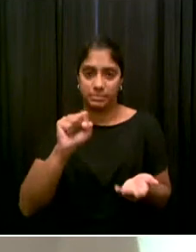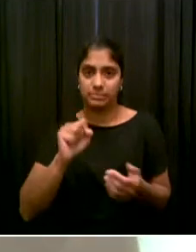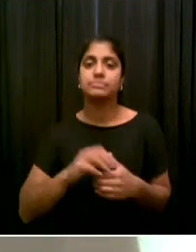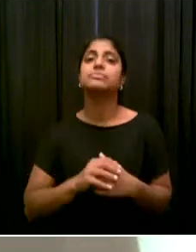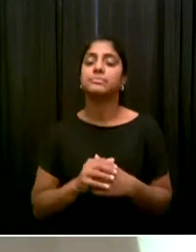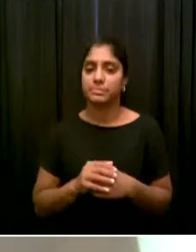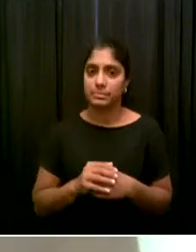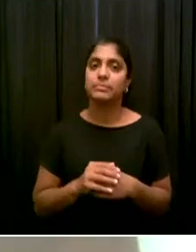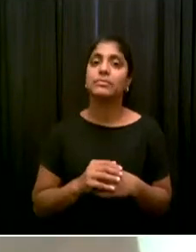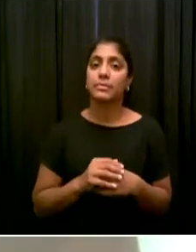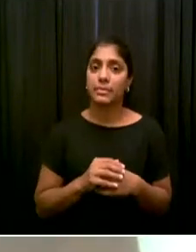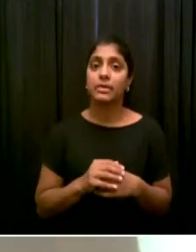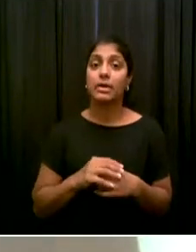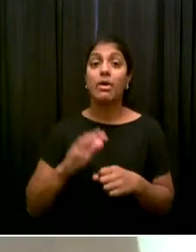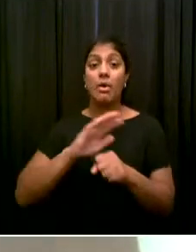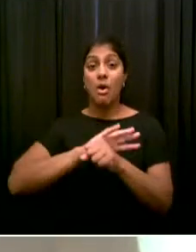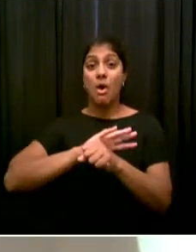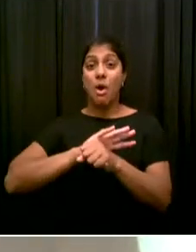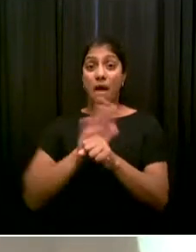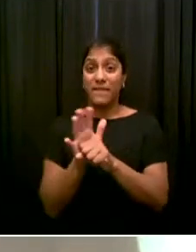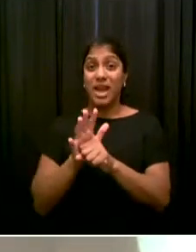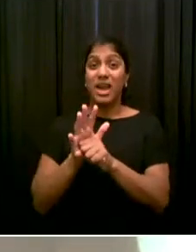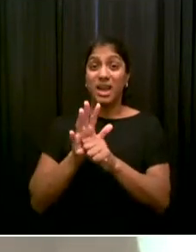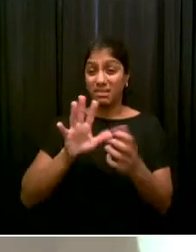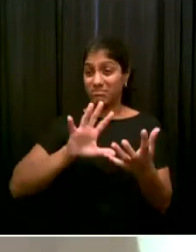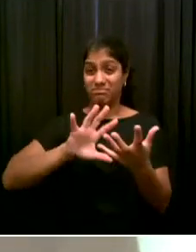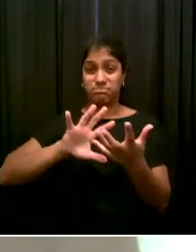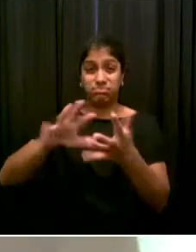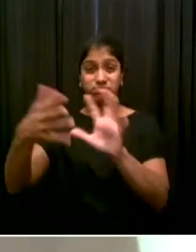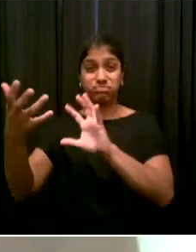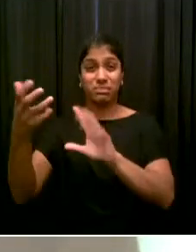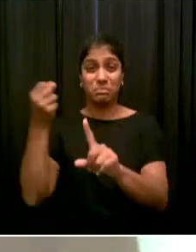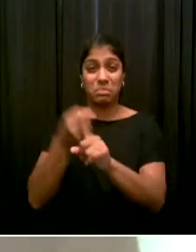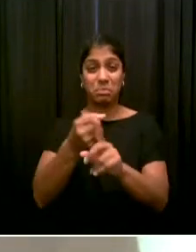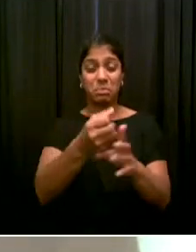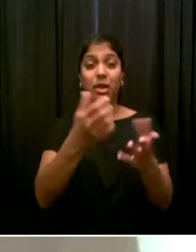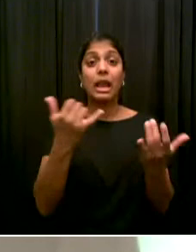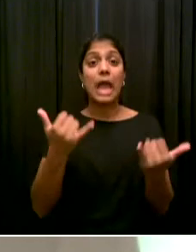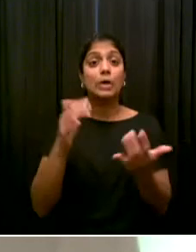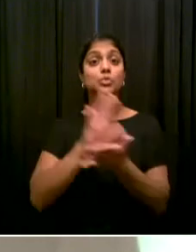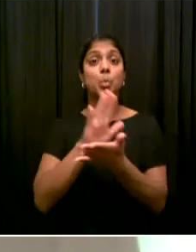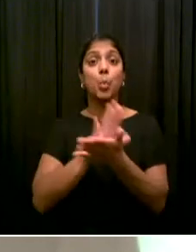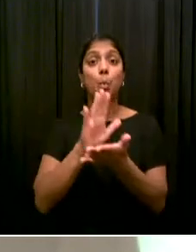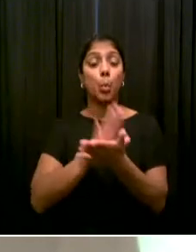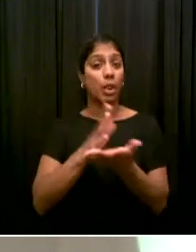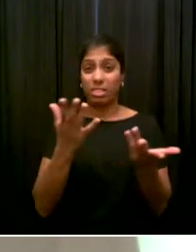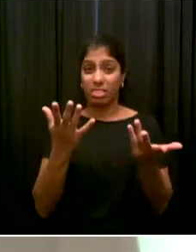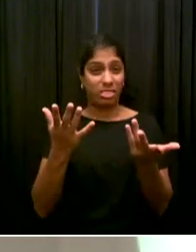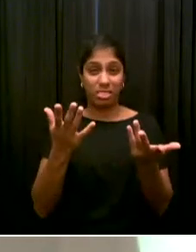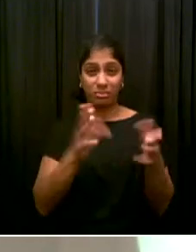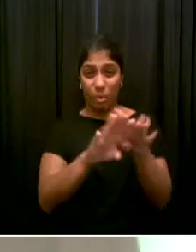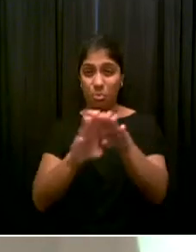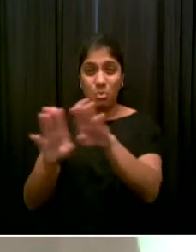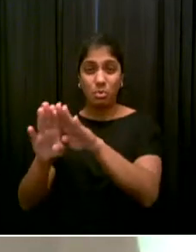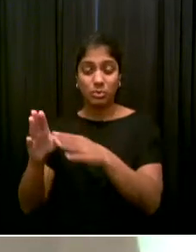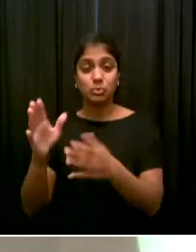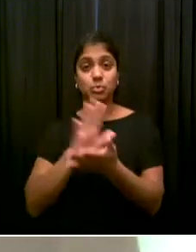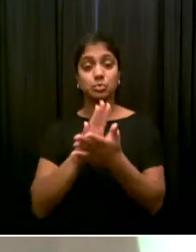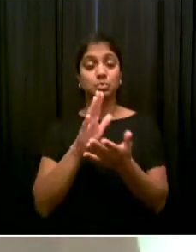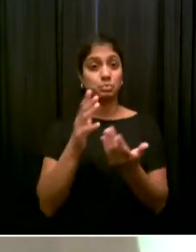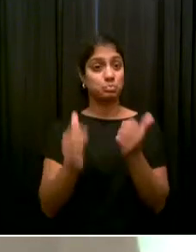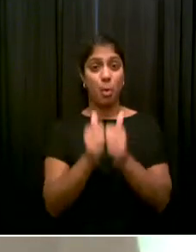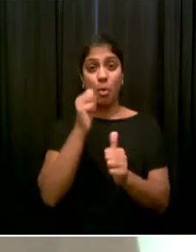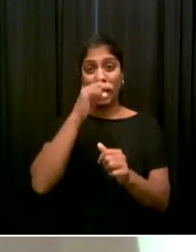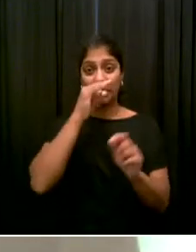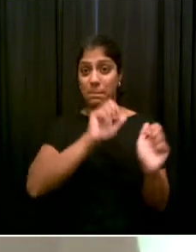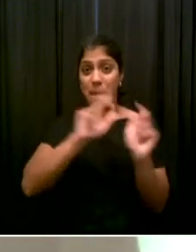program comes in. The NYPD Kids First program provides our young people with excellent mentorship,